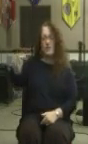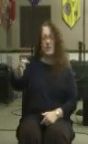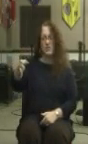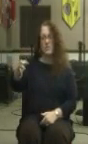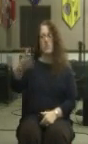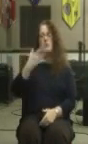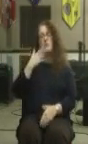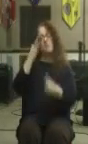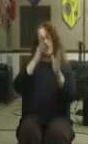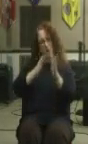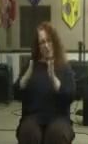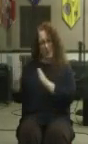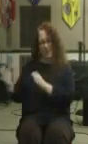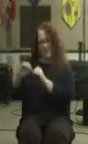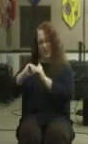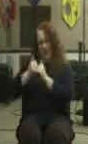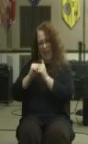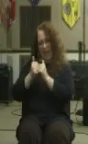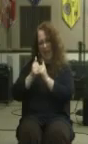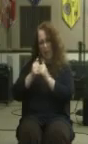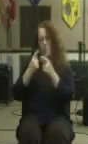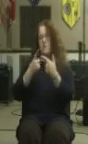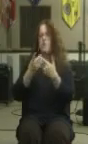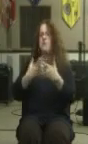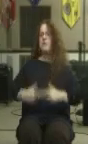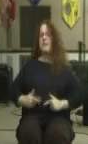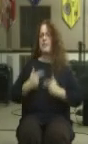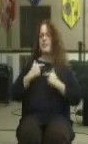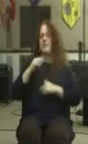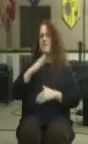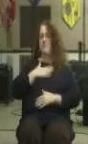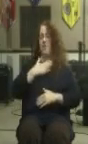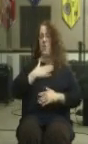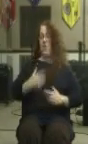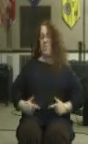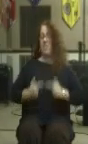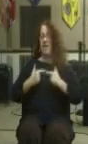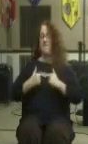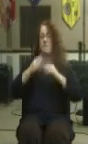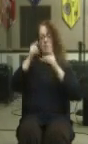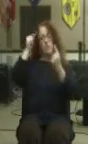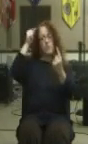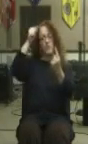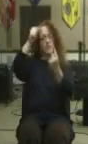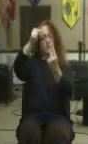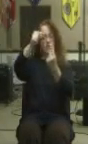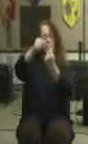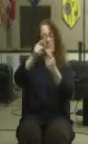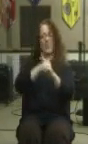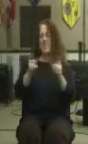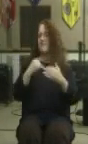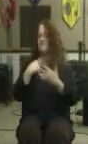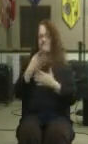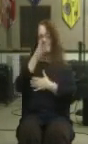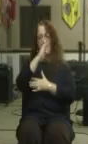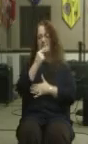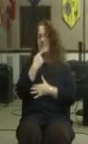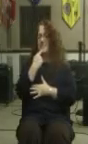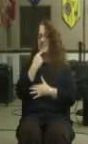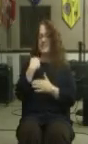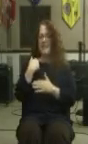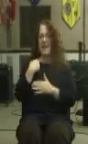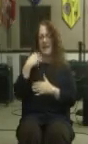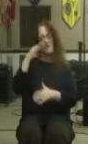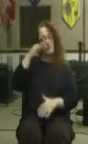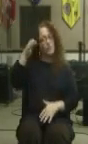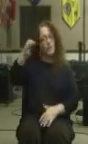destiny. We've marked out our plans of how we're going to live our life. And we're aiming towards it. But then